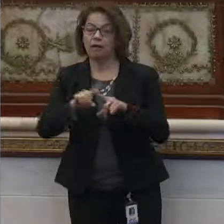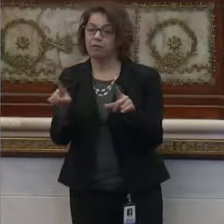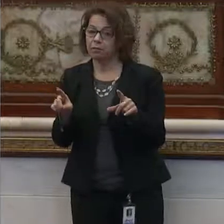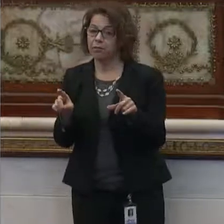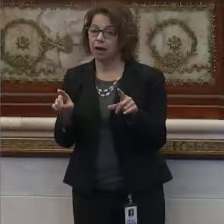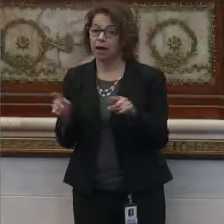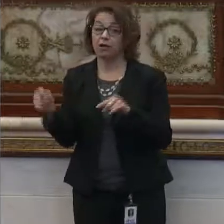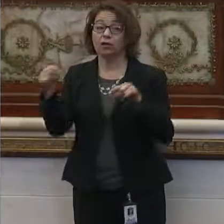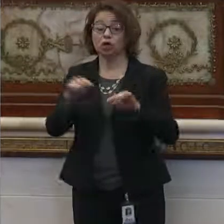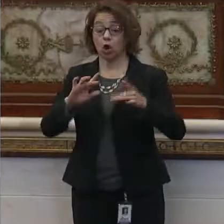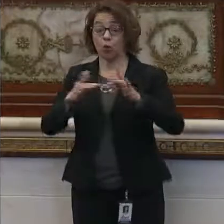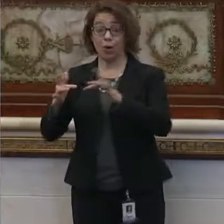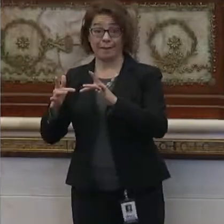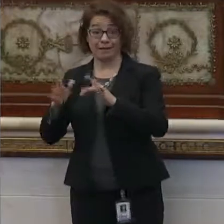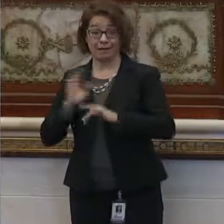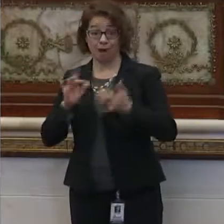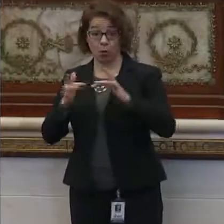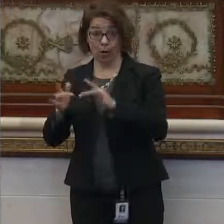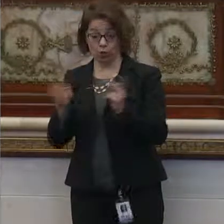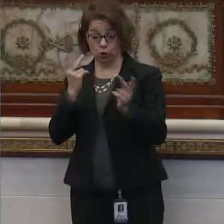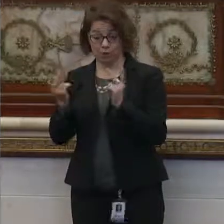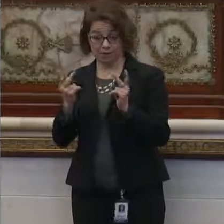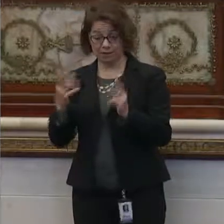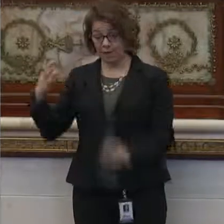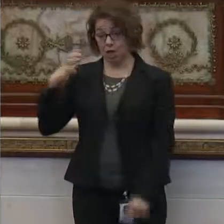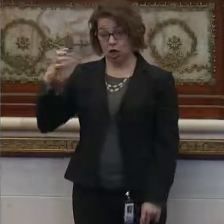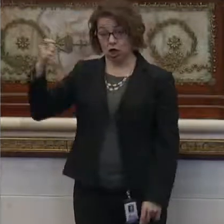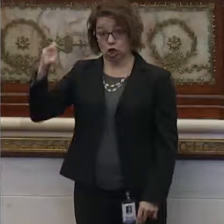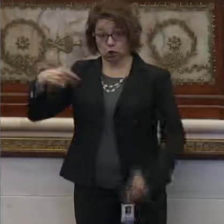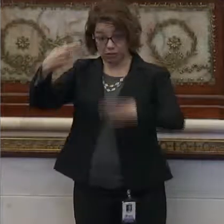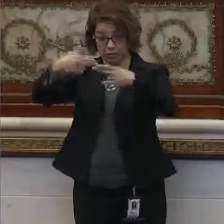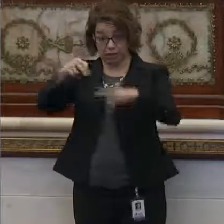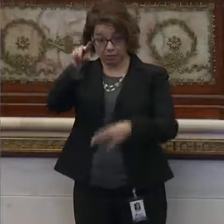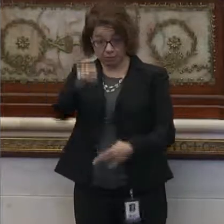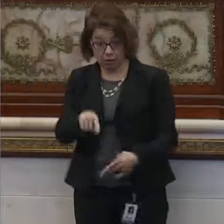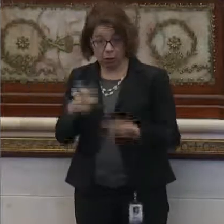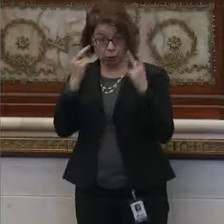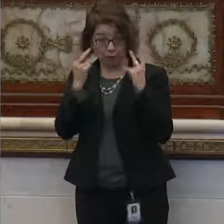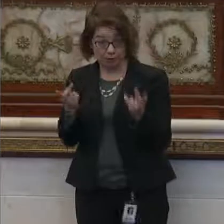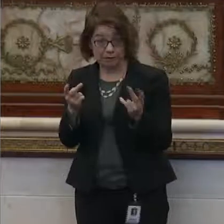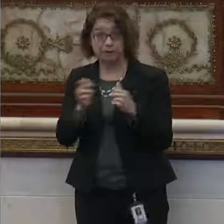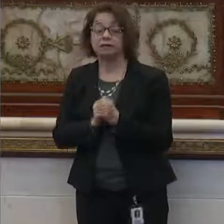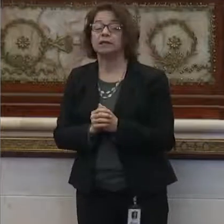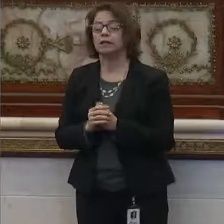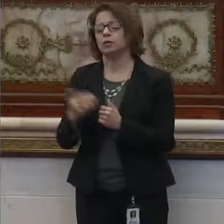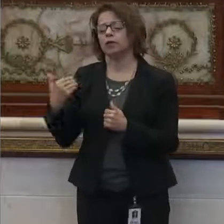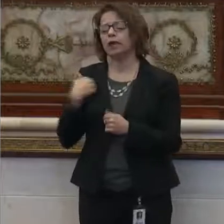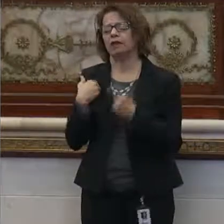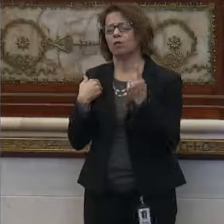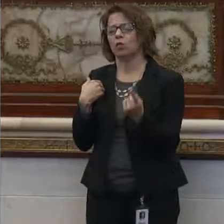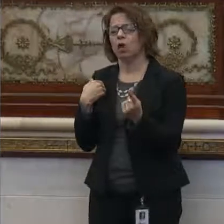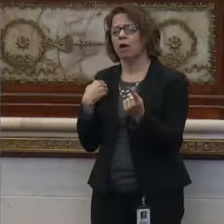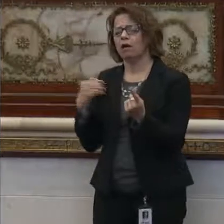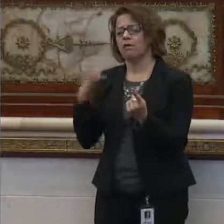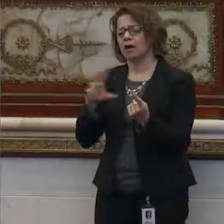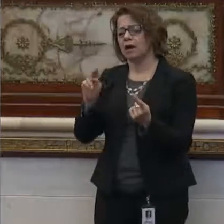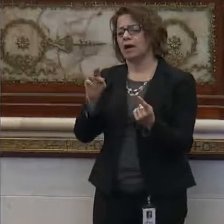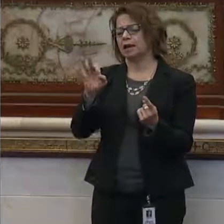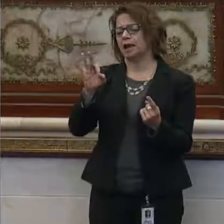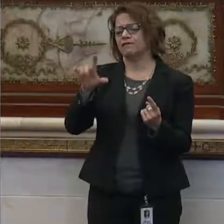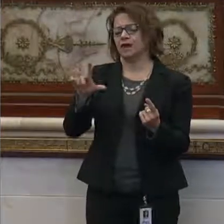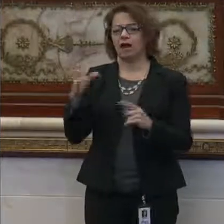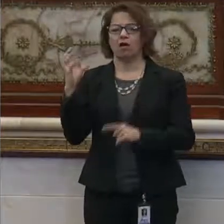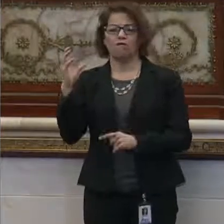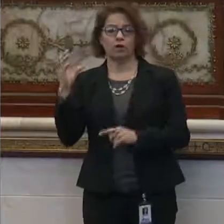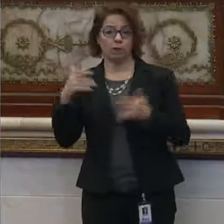if you go to our website, you can look at our coaches. We have, a former NFL football player.